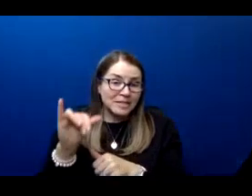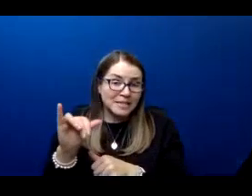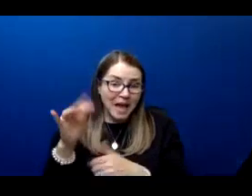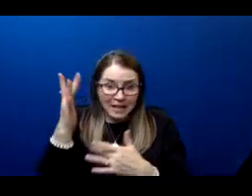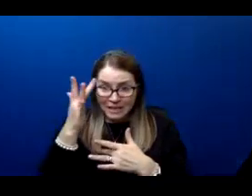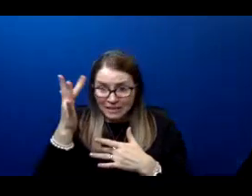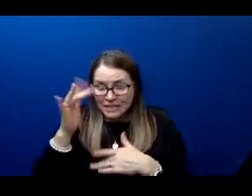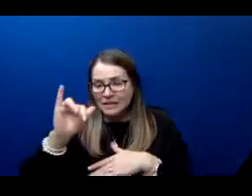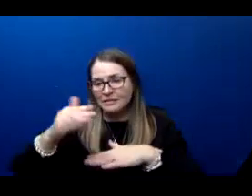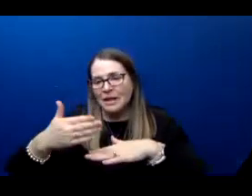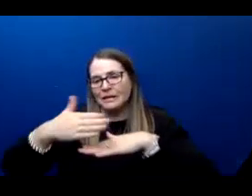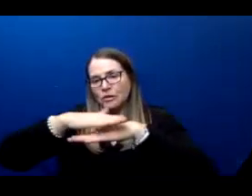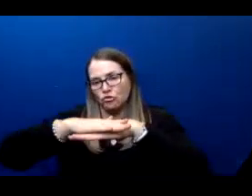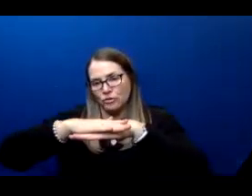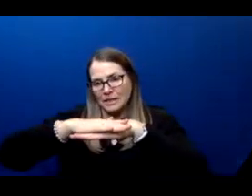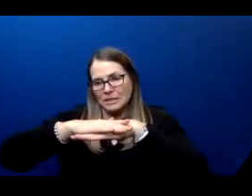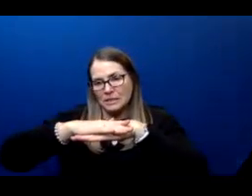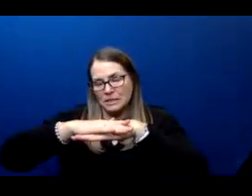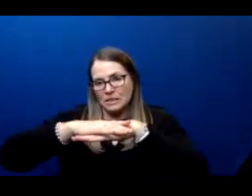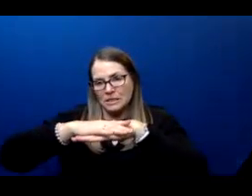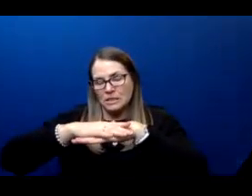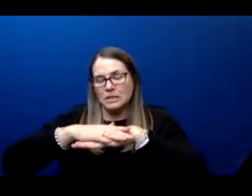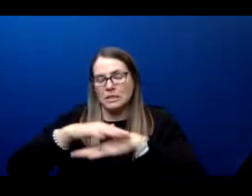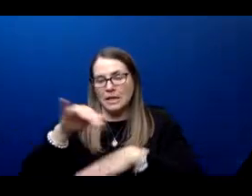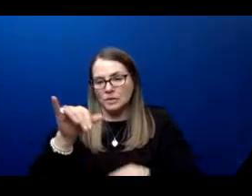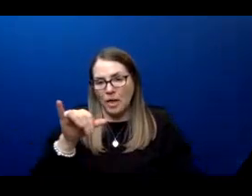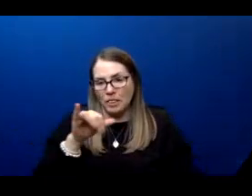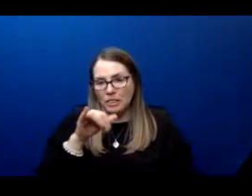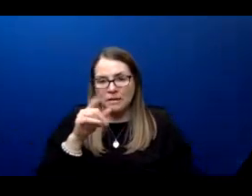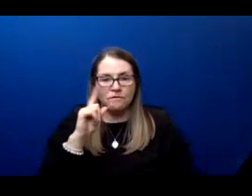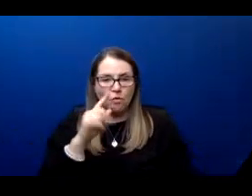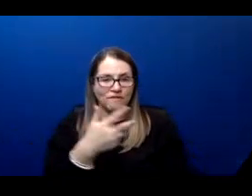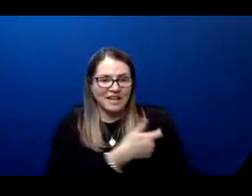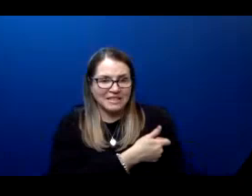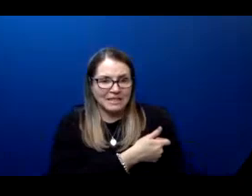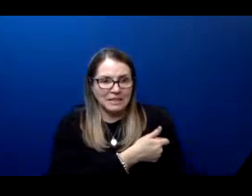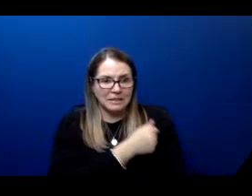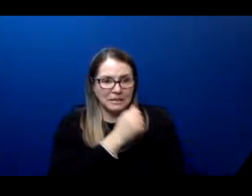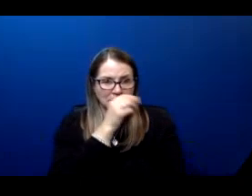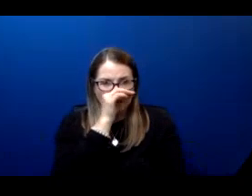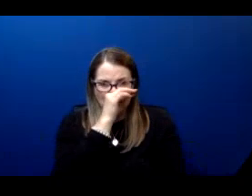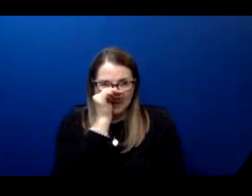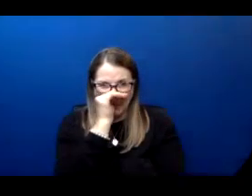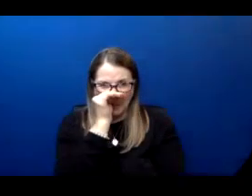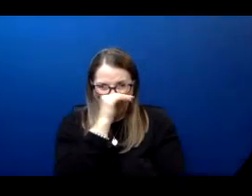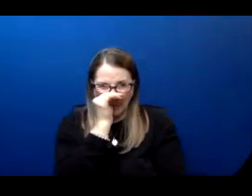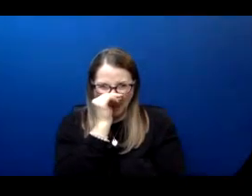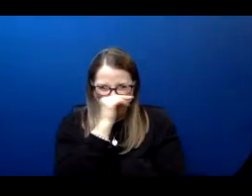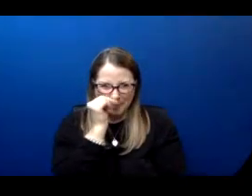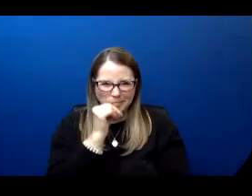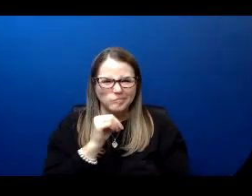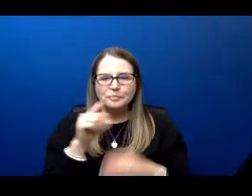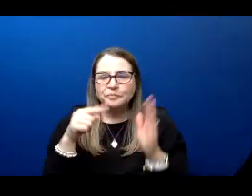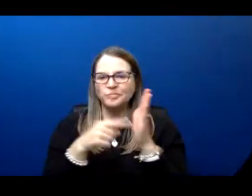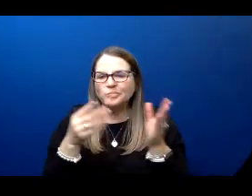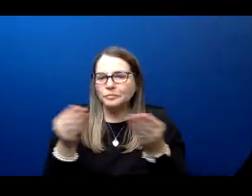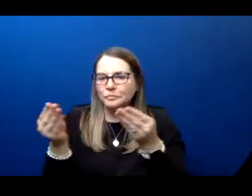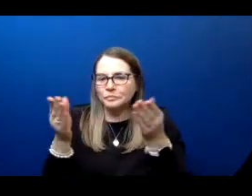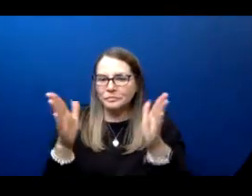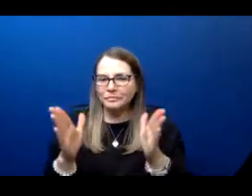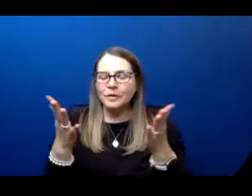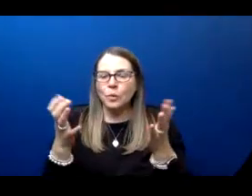that increased the perceived risk and vaccine acceptance. So these facilitators, highlight opportunities to